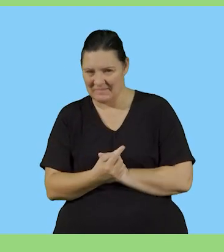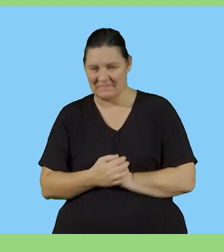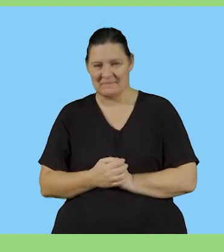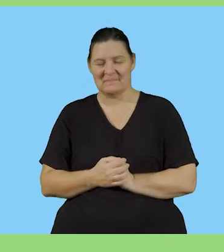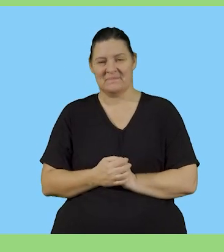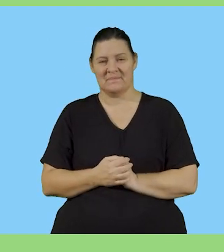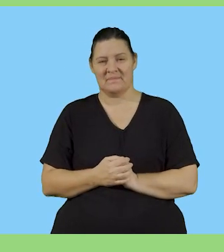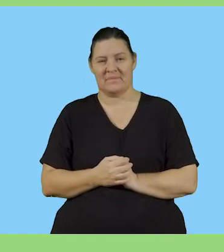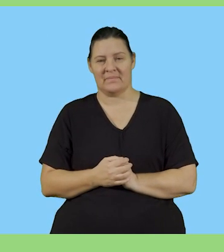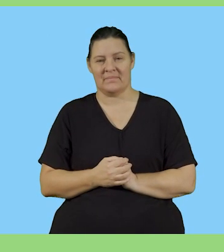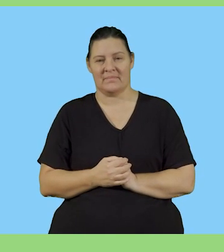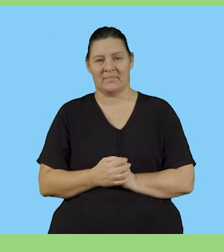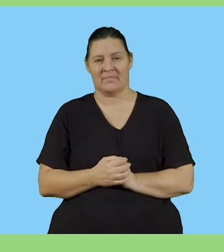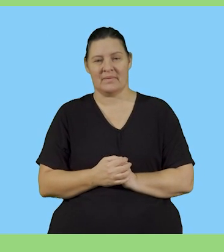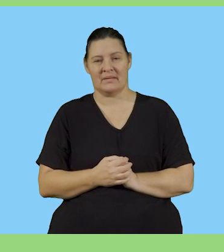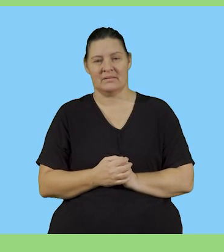here. So,